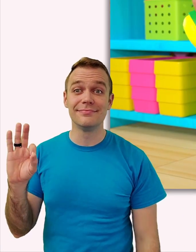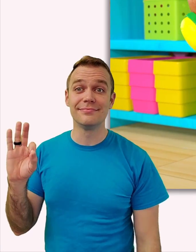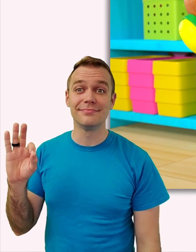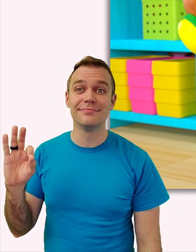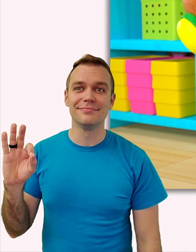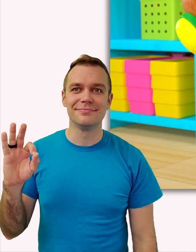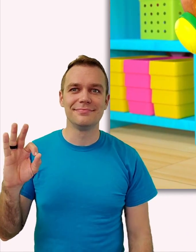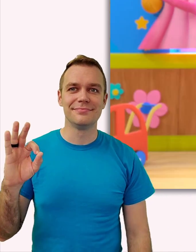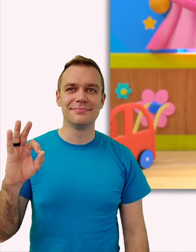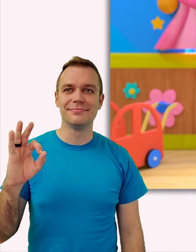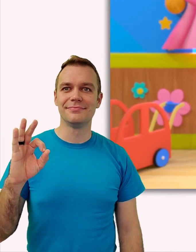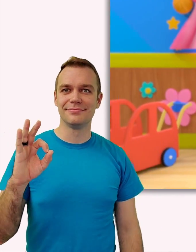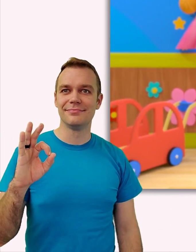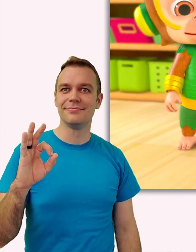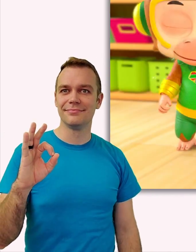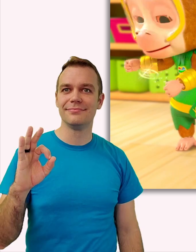F